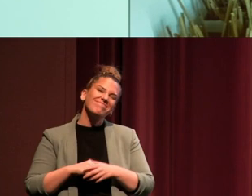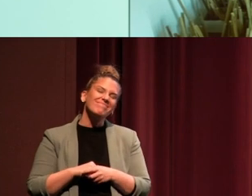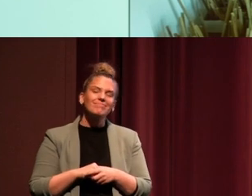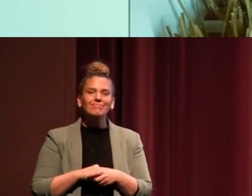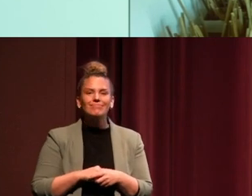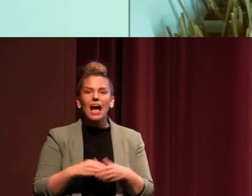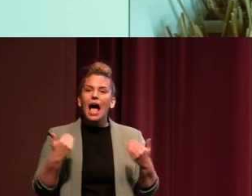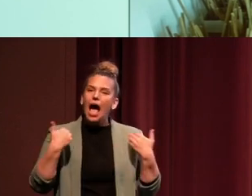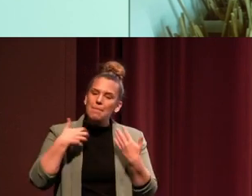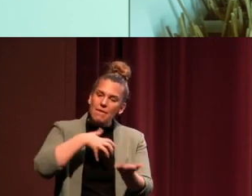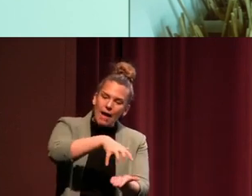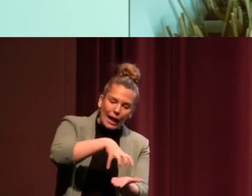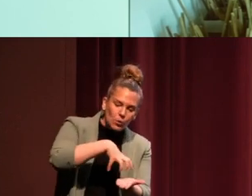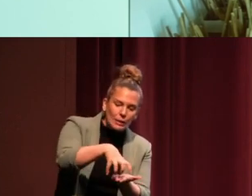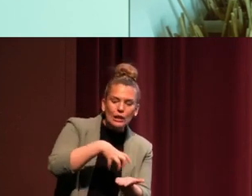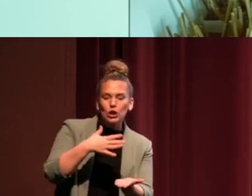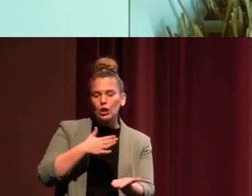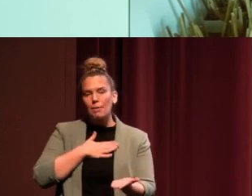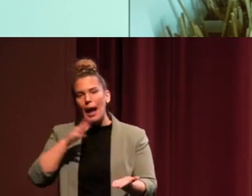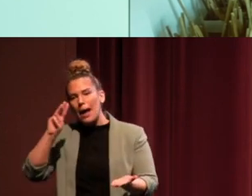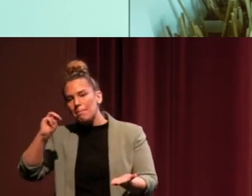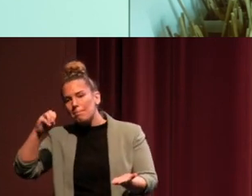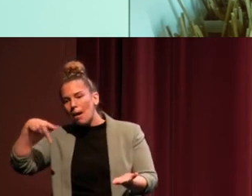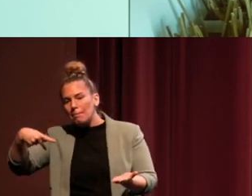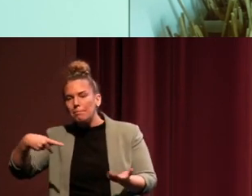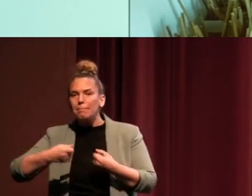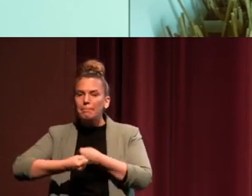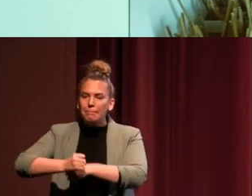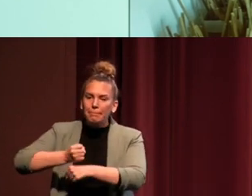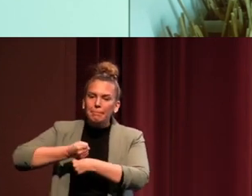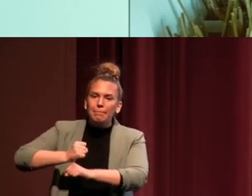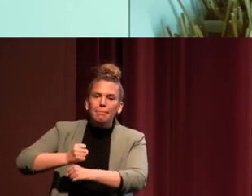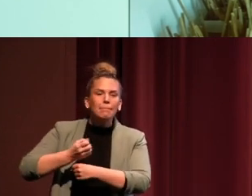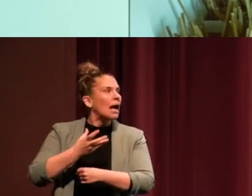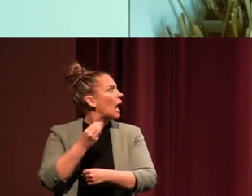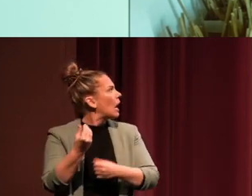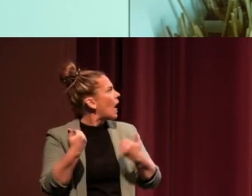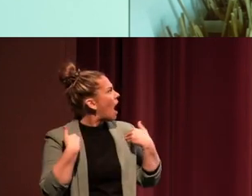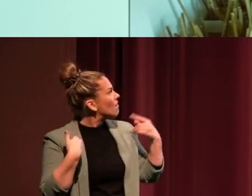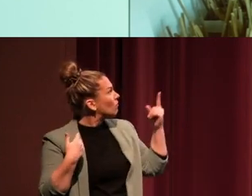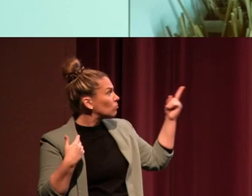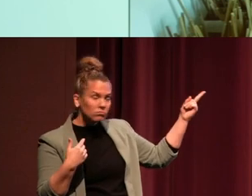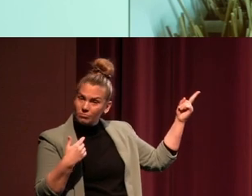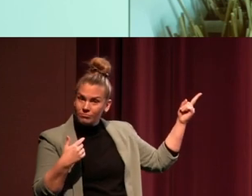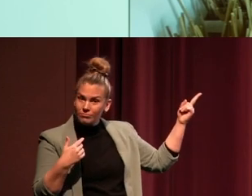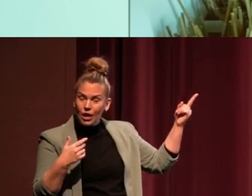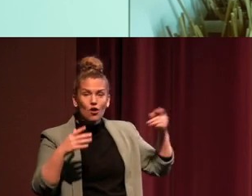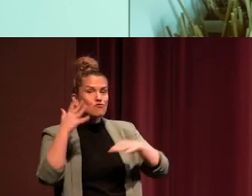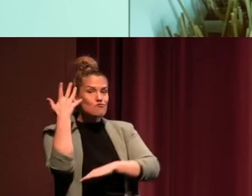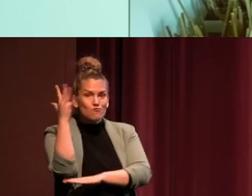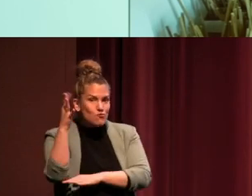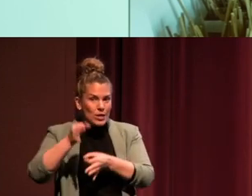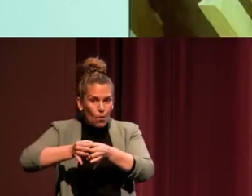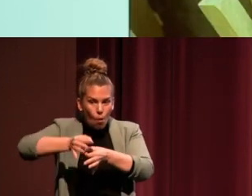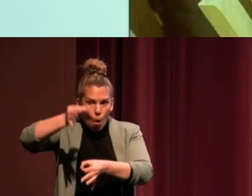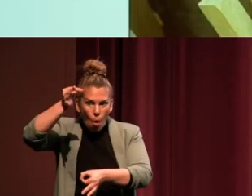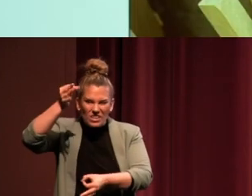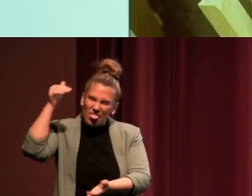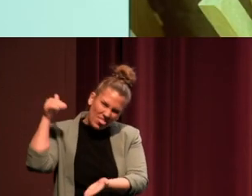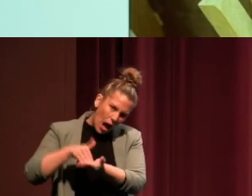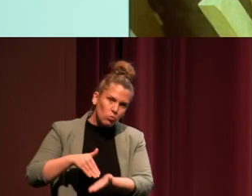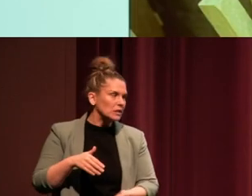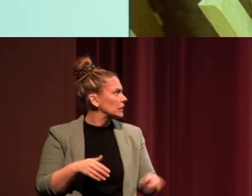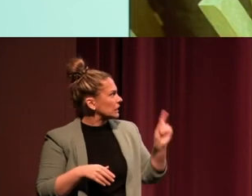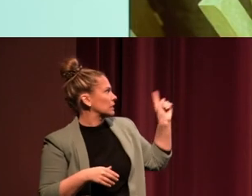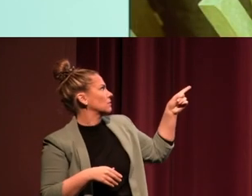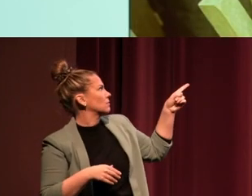Got my vacuum cleaner and my mop. And I've got like all these tree cores of thousands of trees. Let me zoom in on this. It's a little